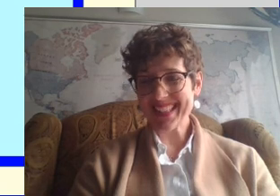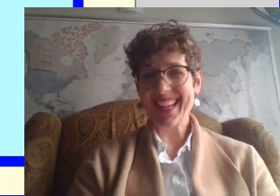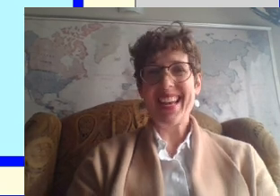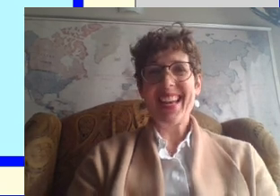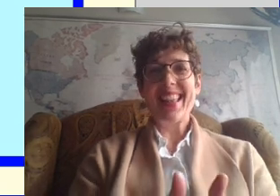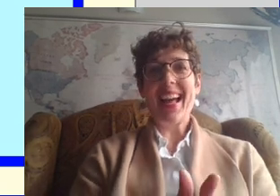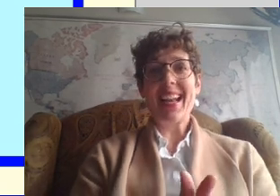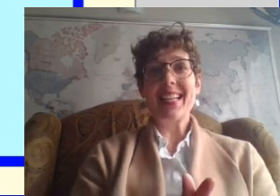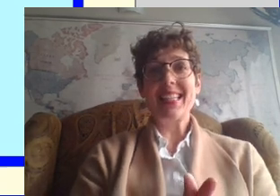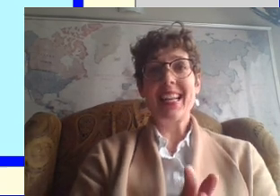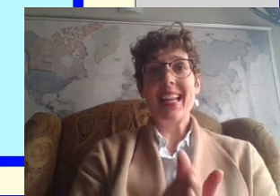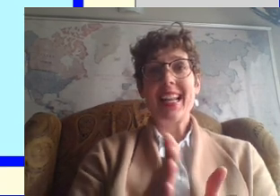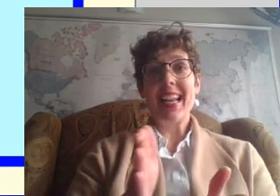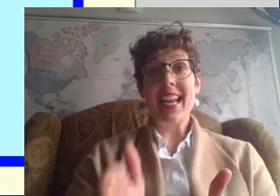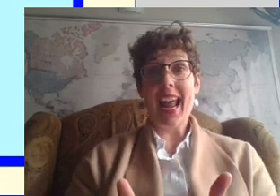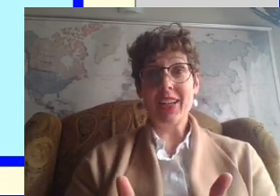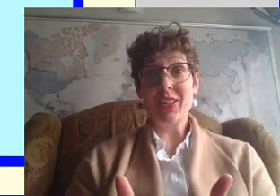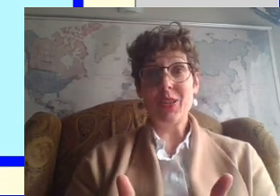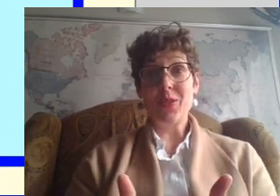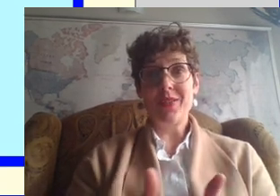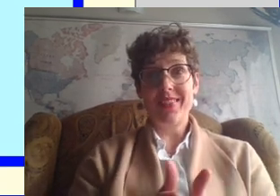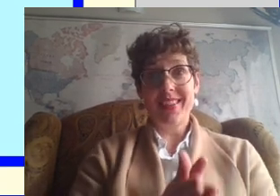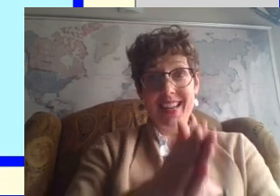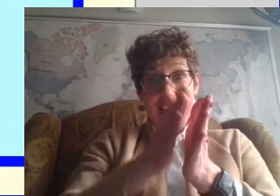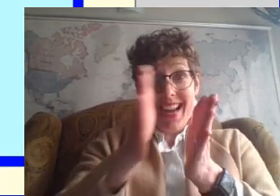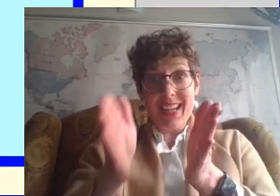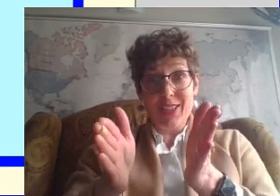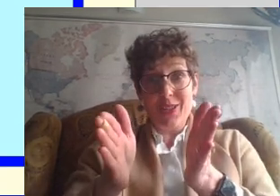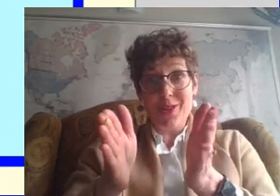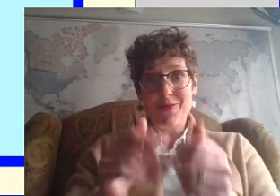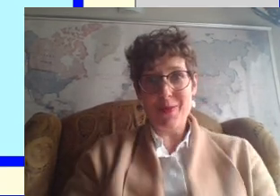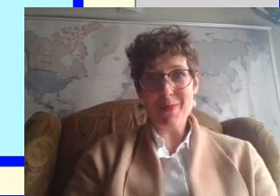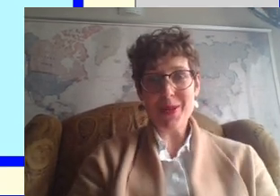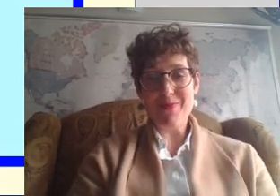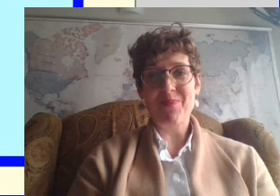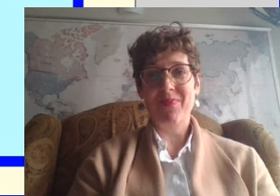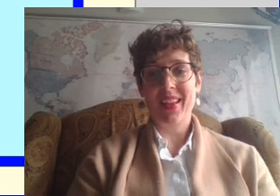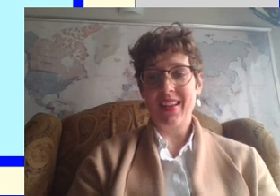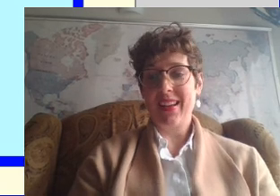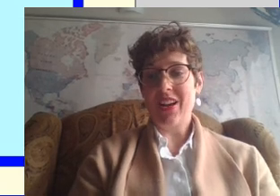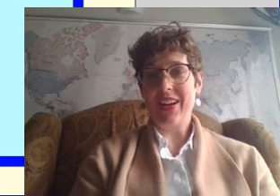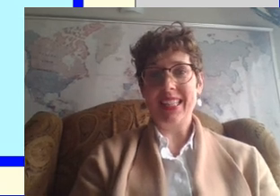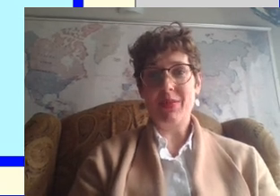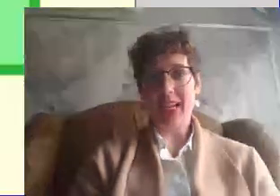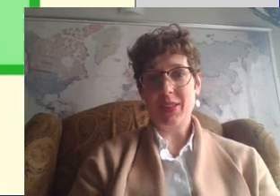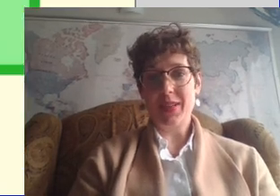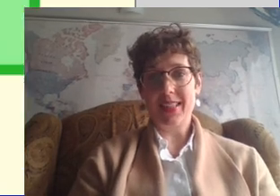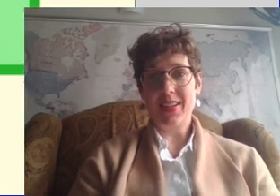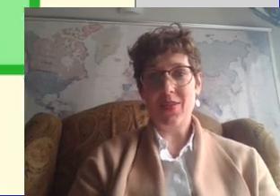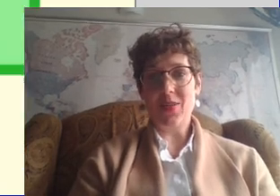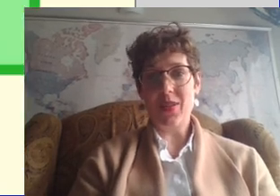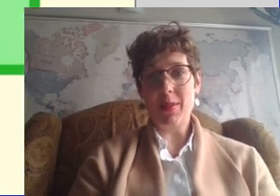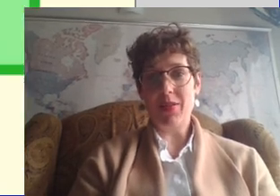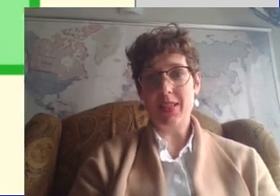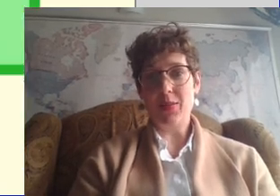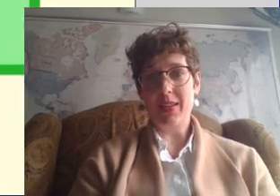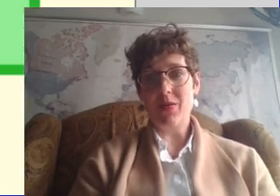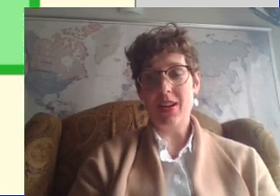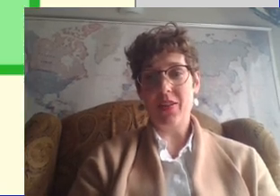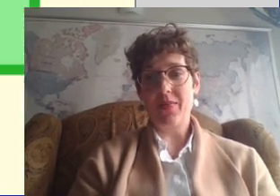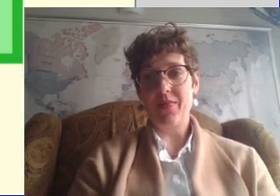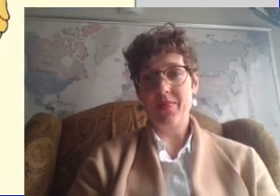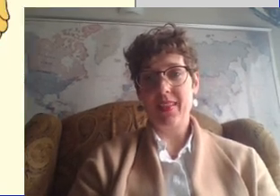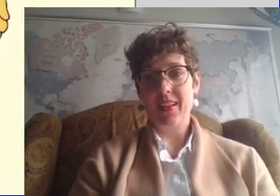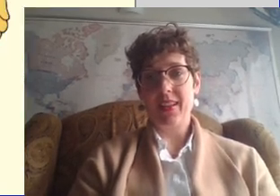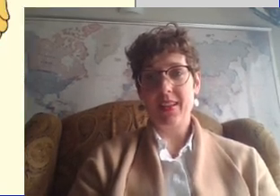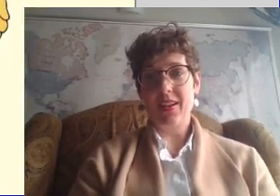what that is? That is next to. Next to, remember? All right, let's see what the next one is. How about this one